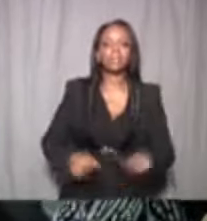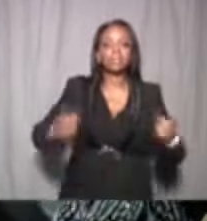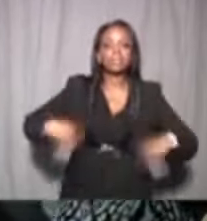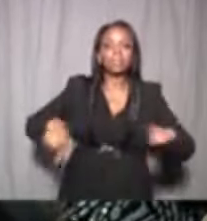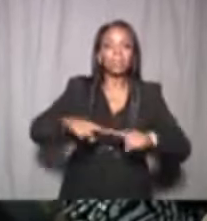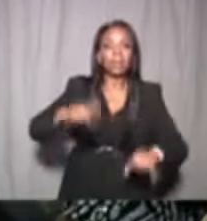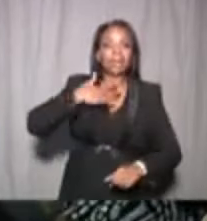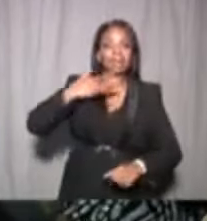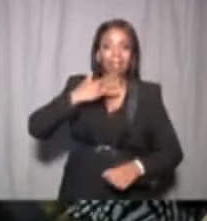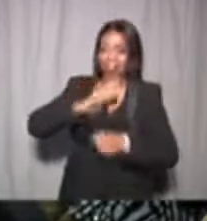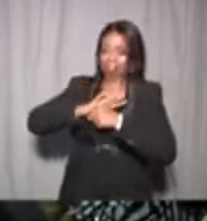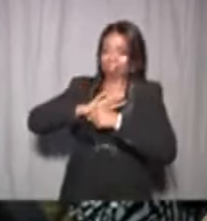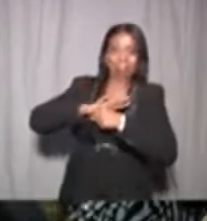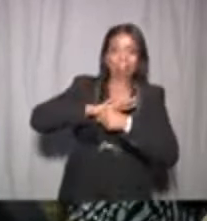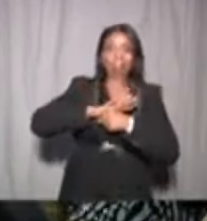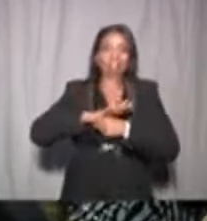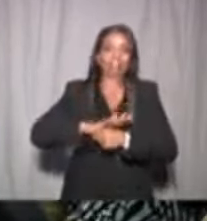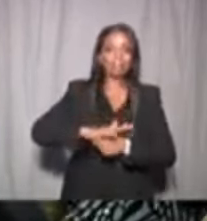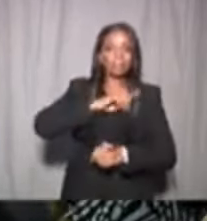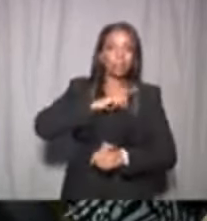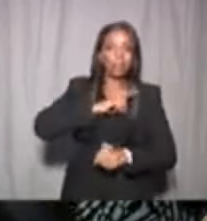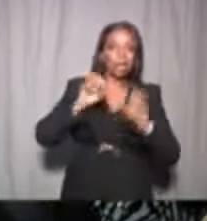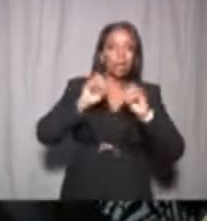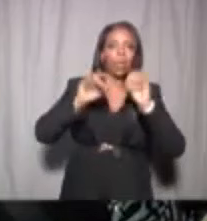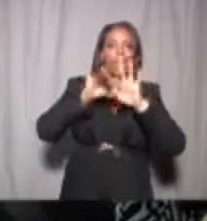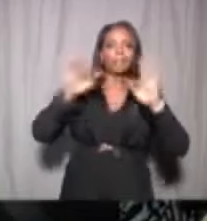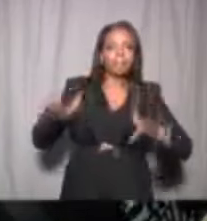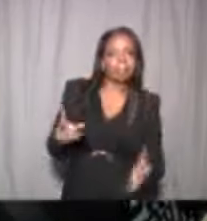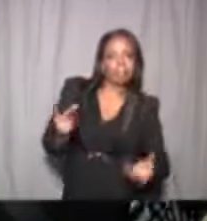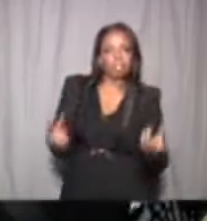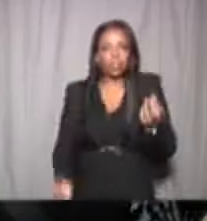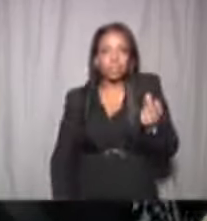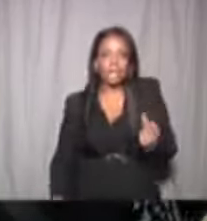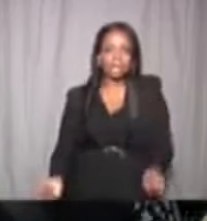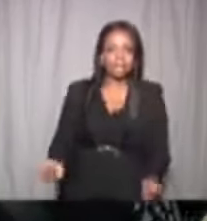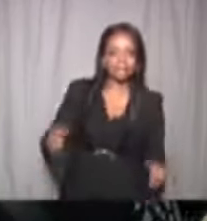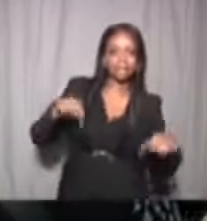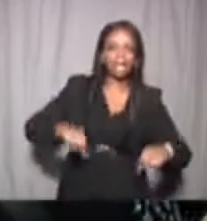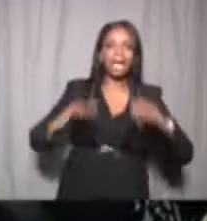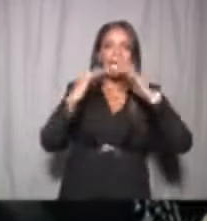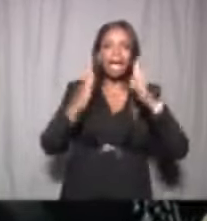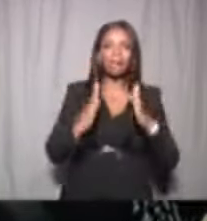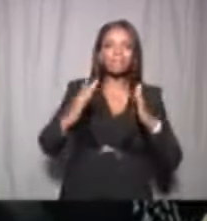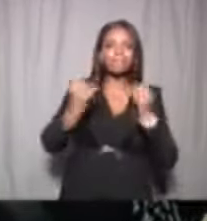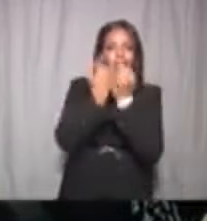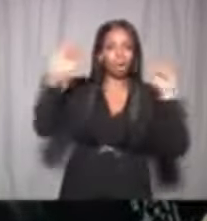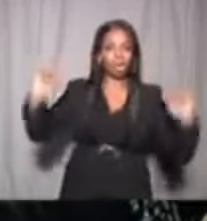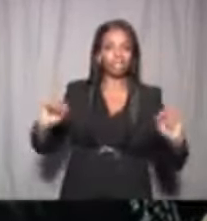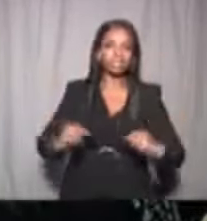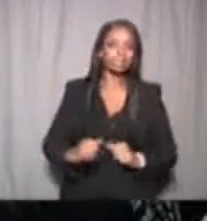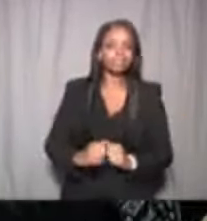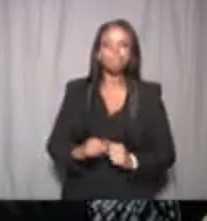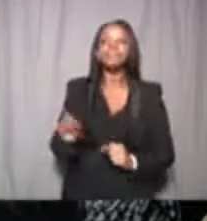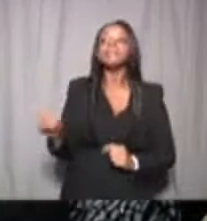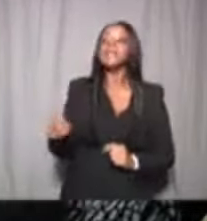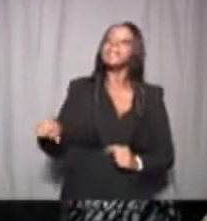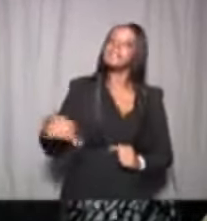oppressed with people coming into guns in a house of democracy. They need to leave, and I want to see them leave